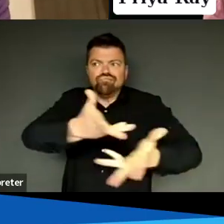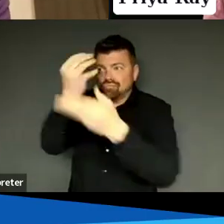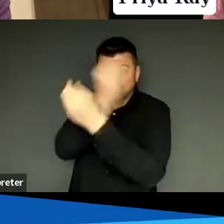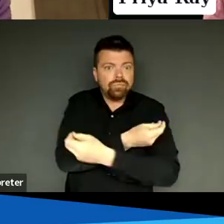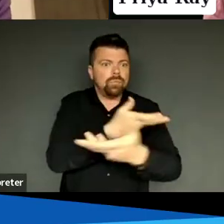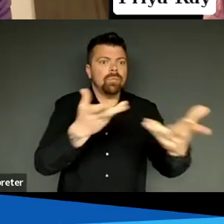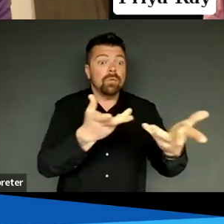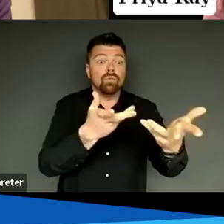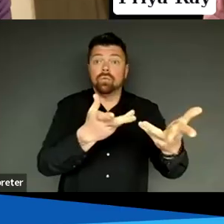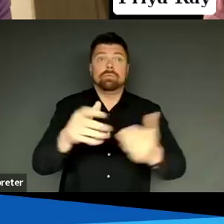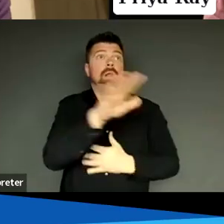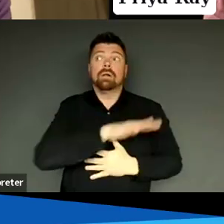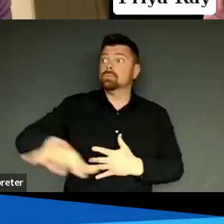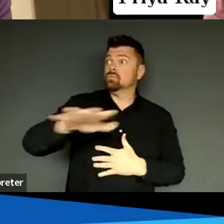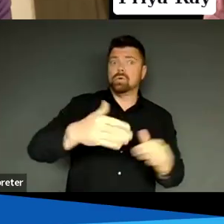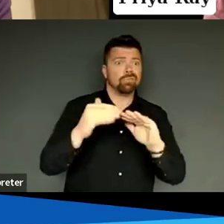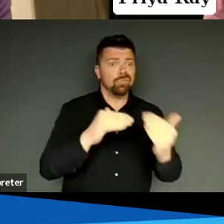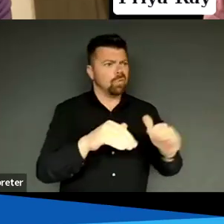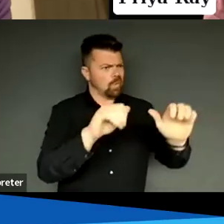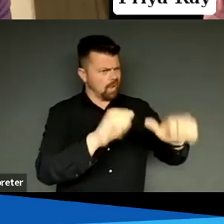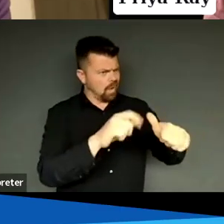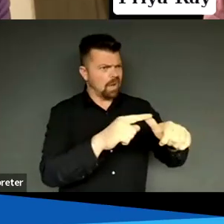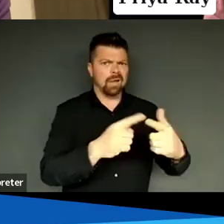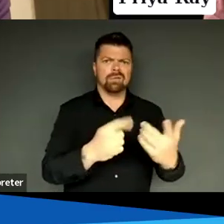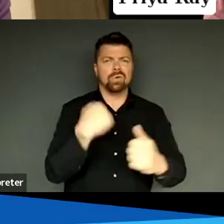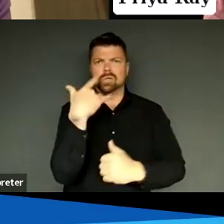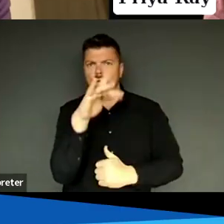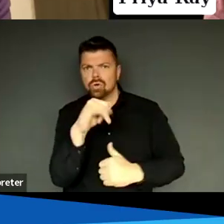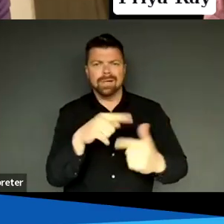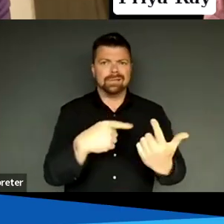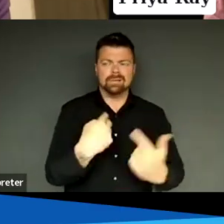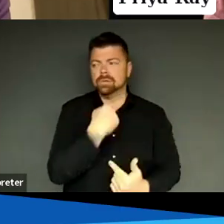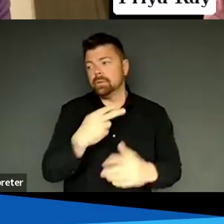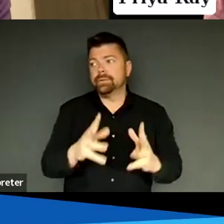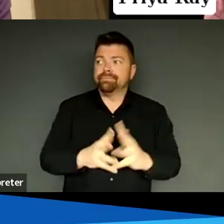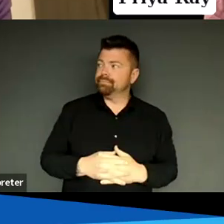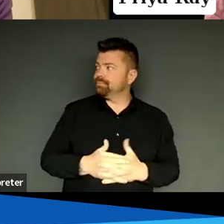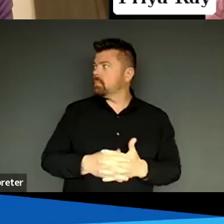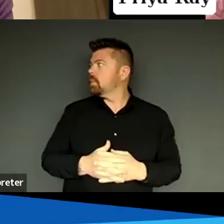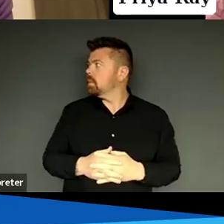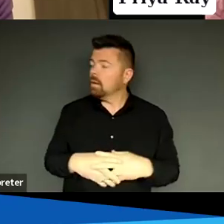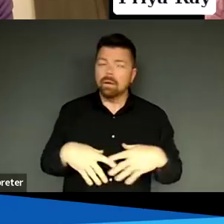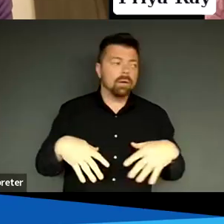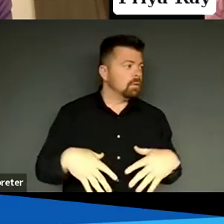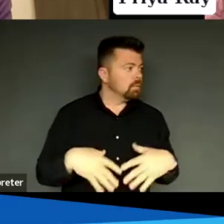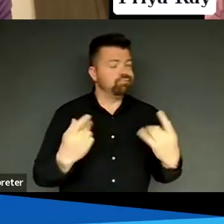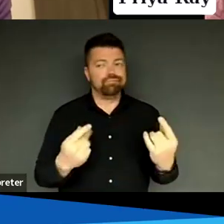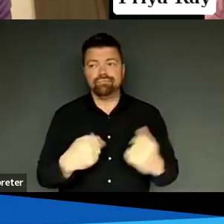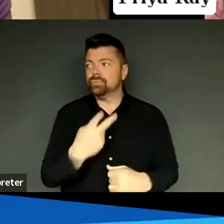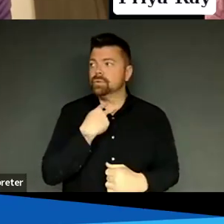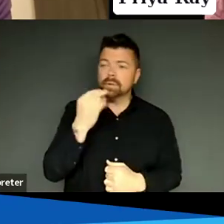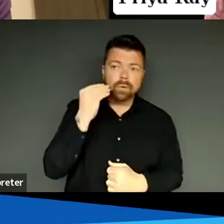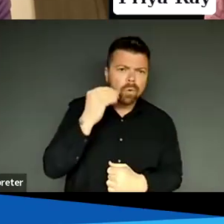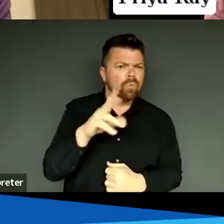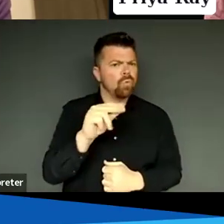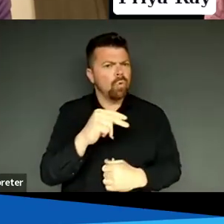that, this is what it's all about. Like, it's not about just being stuck up in the house all the time. We just because we aging